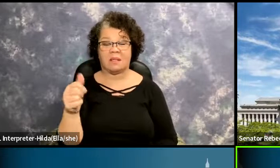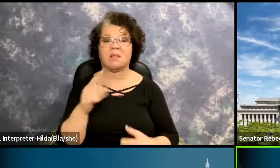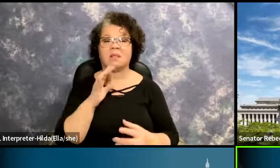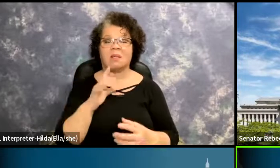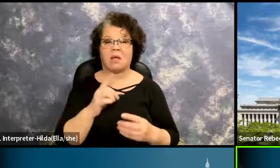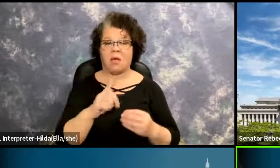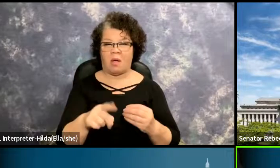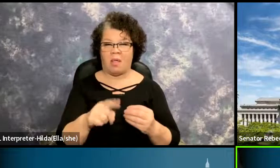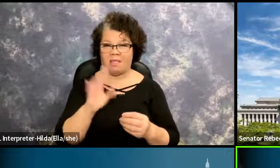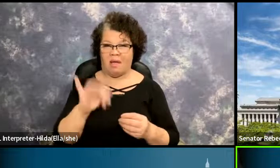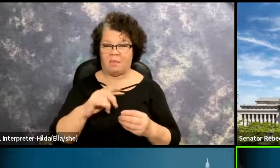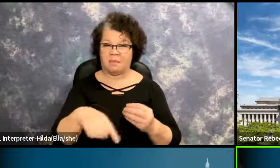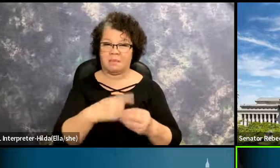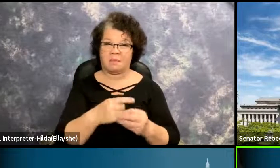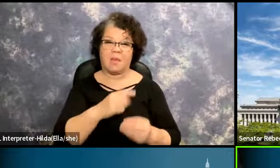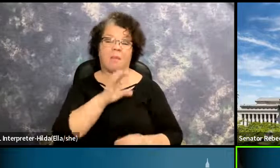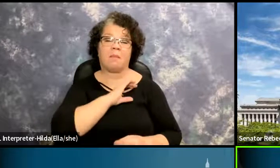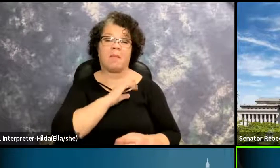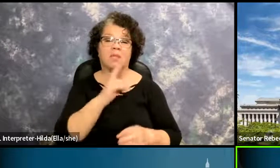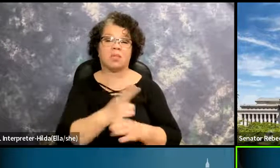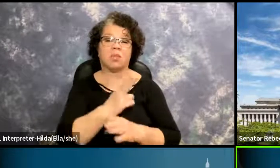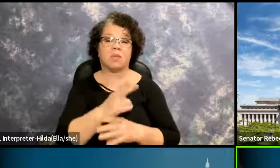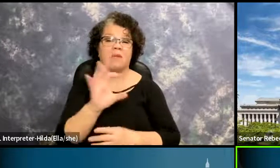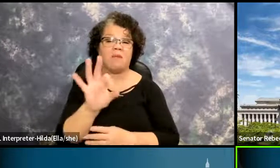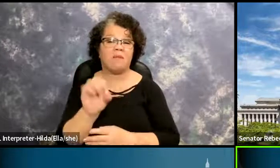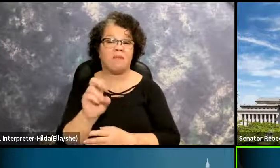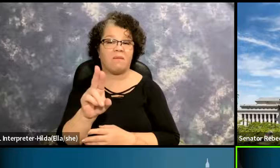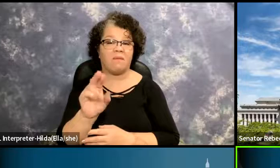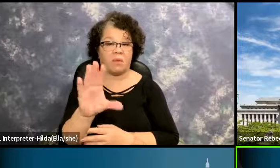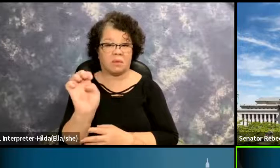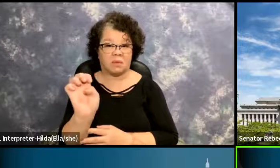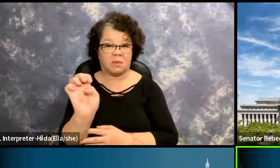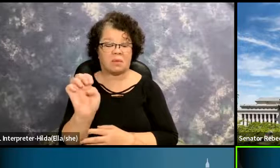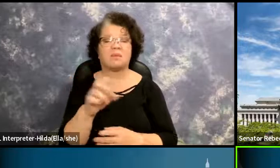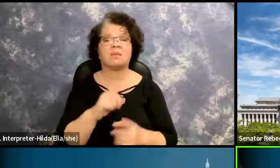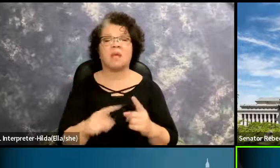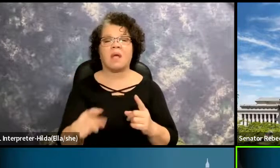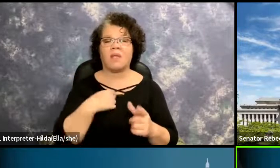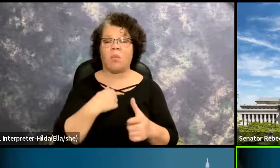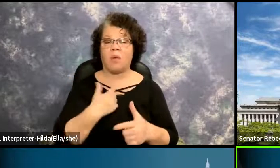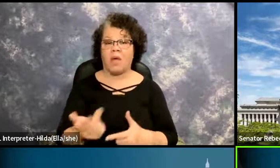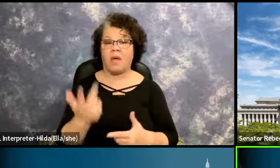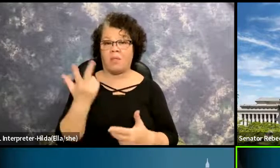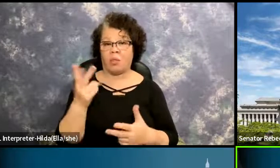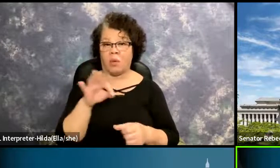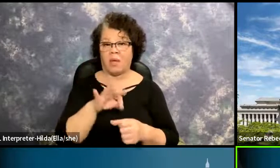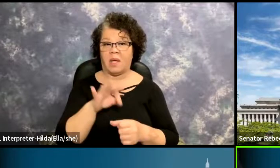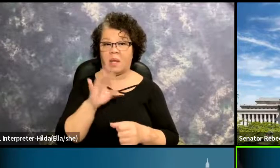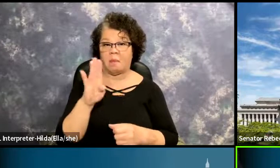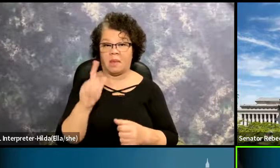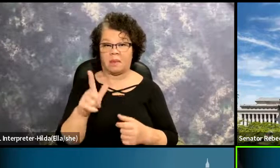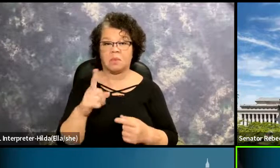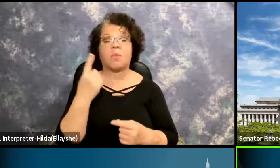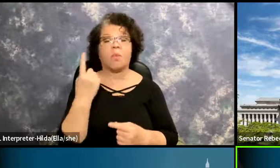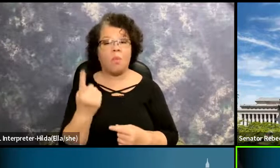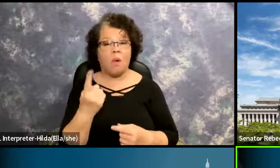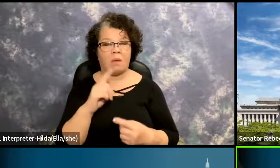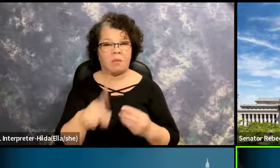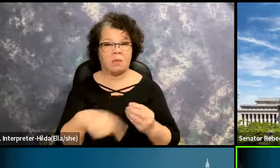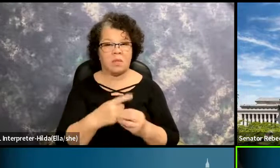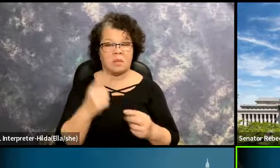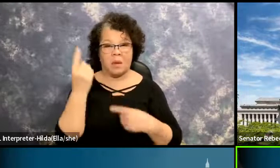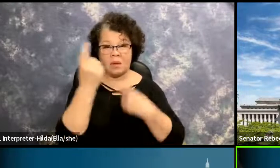force. And we had three different bills that surfaced in the House for discussion there. One was around